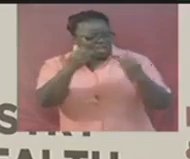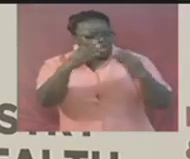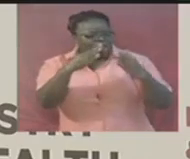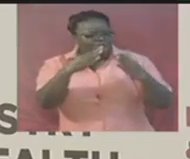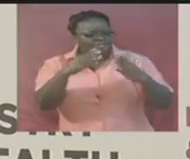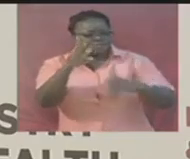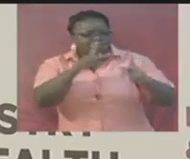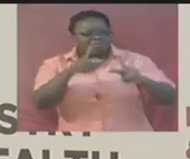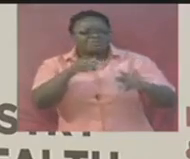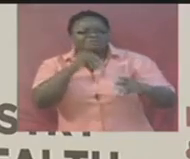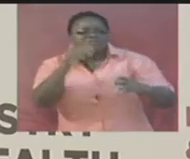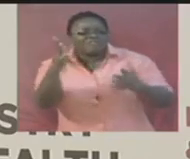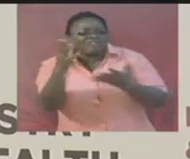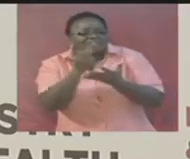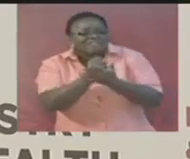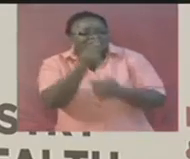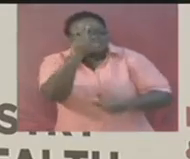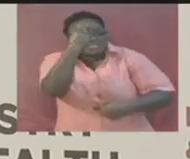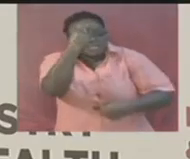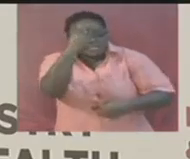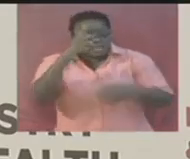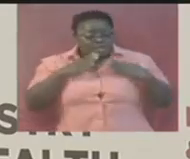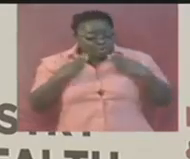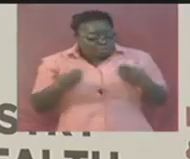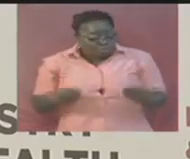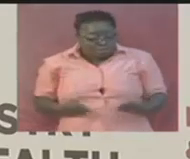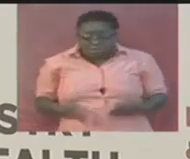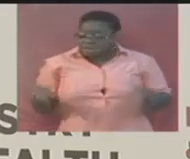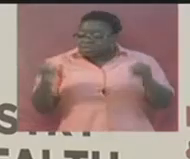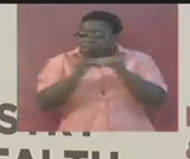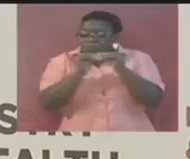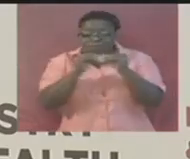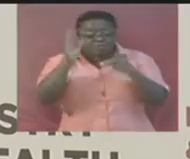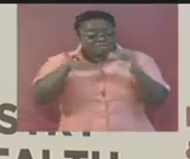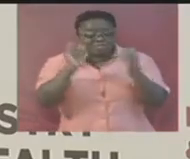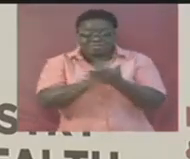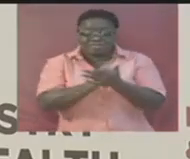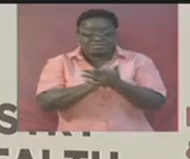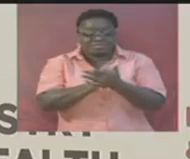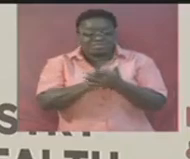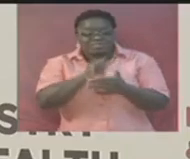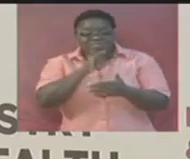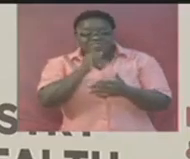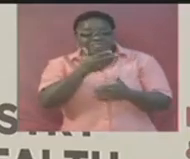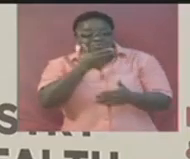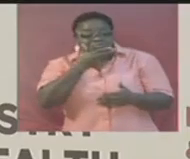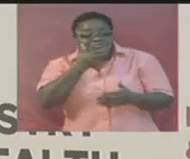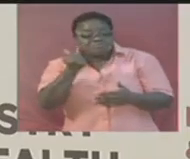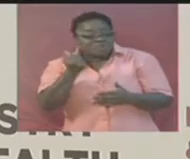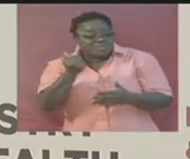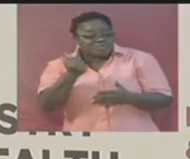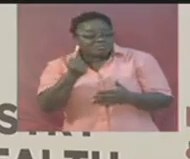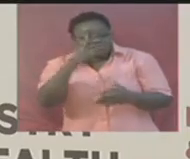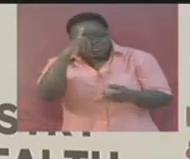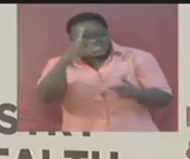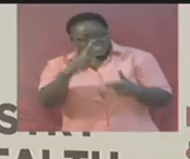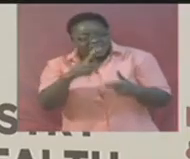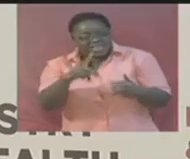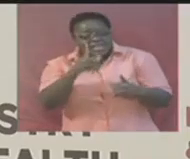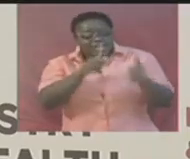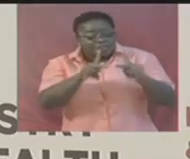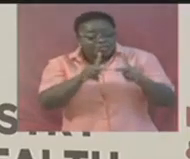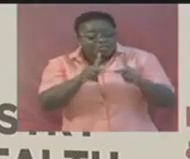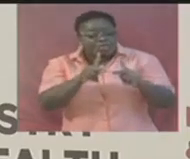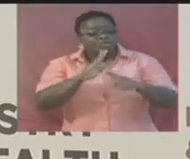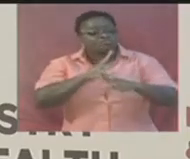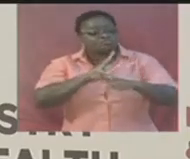story. Your body does a whole heap more than that, so it's not necessarily the best way of determining a person's immunity. So just to put